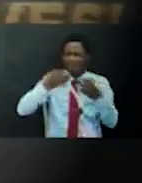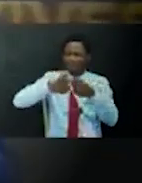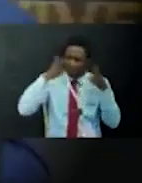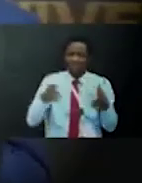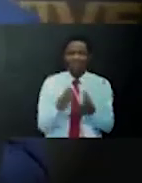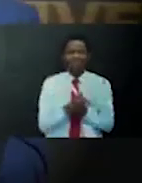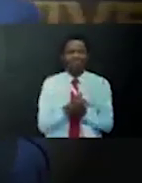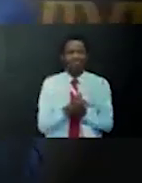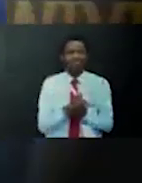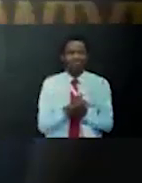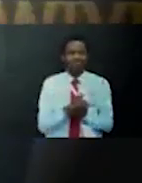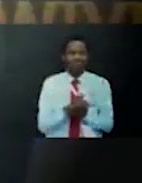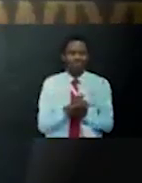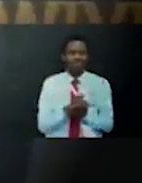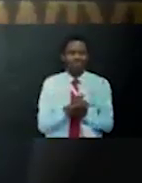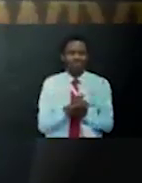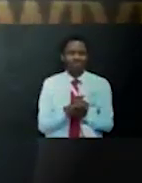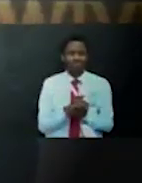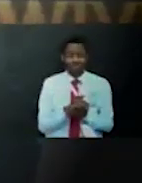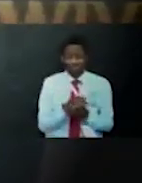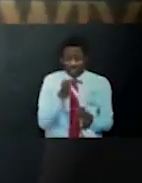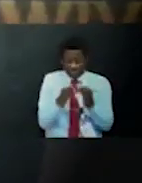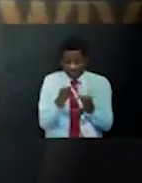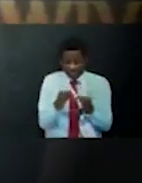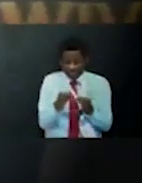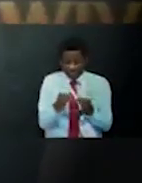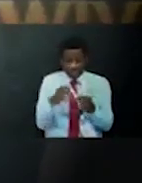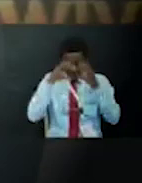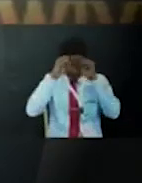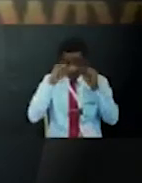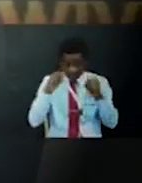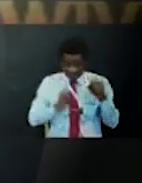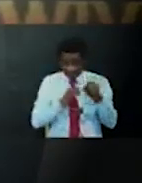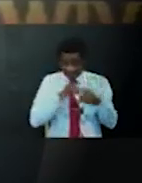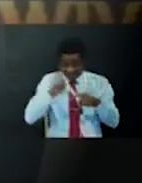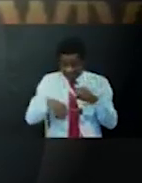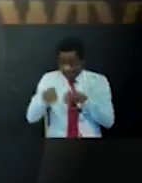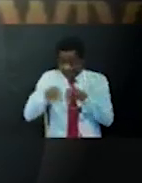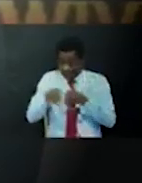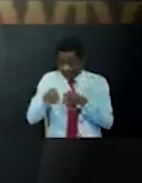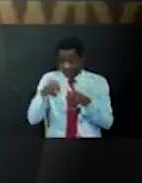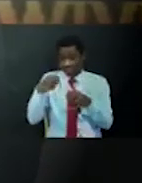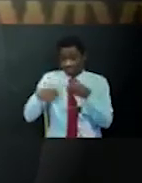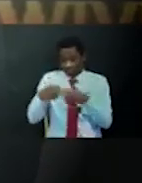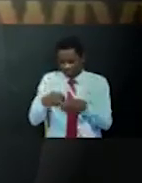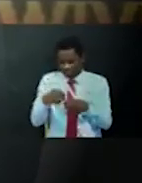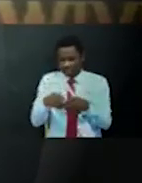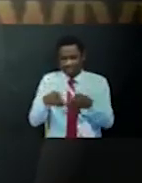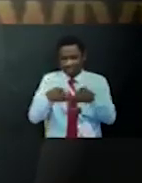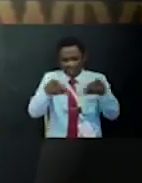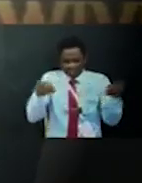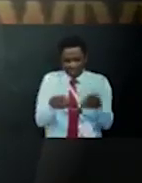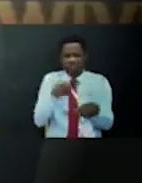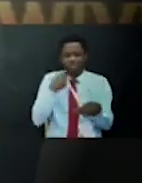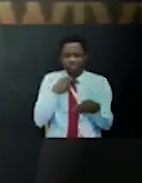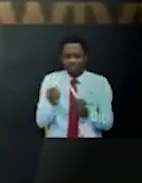the problem skips, if the presiding elder is not able to manage it, and then the district pastor says, let us push it to the